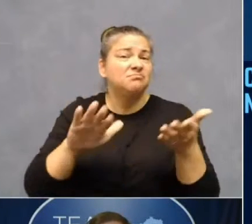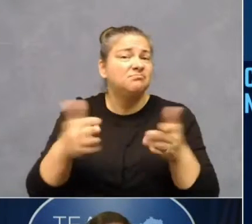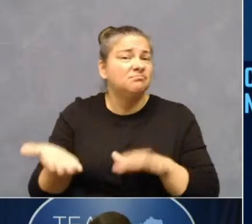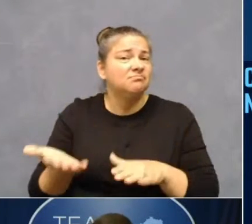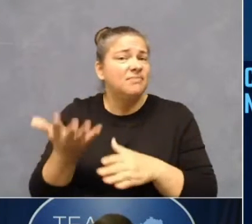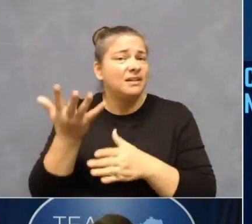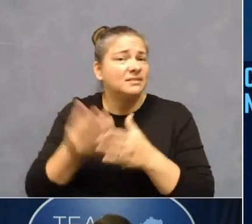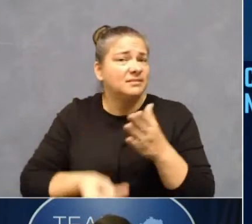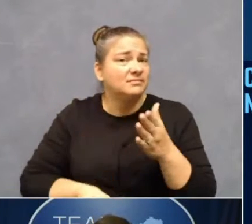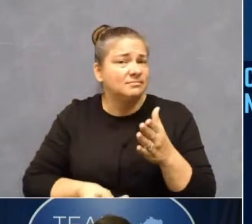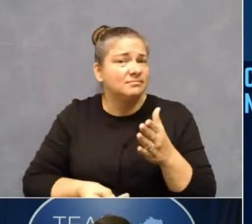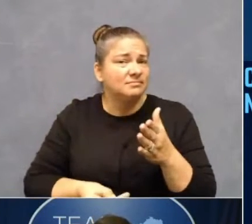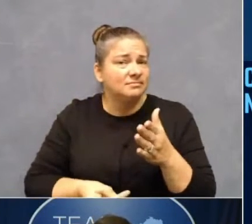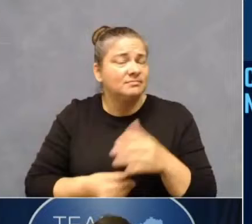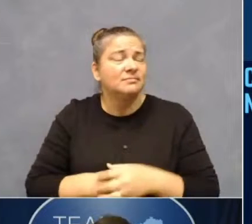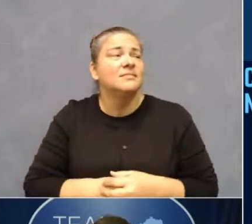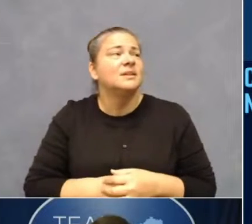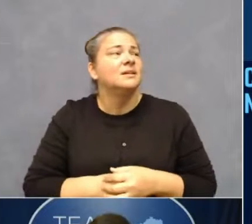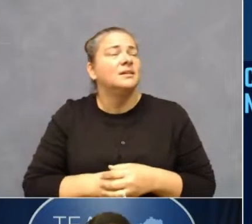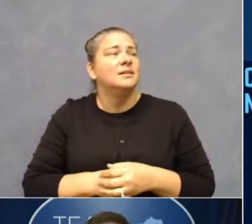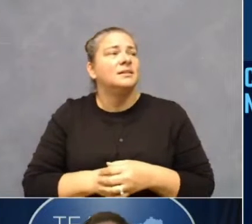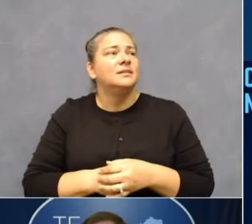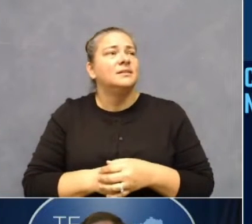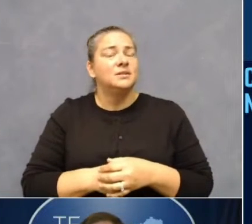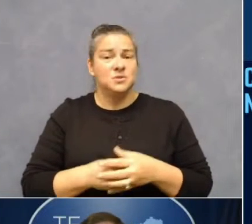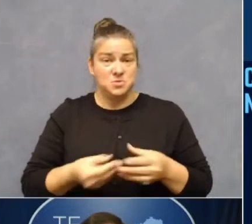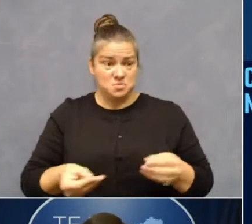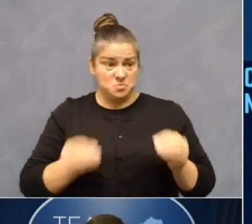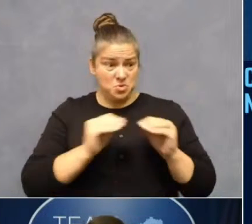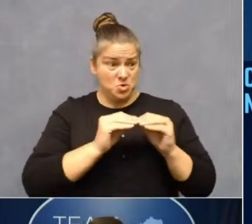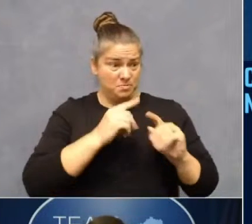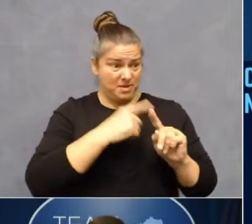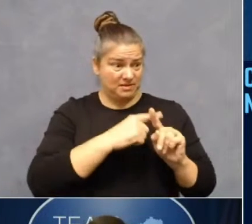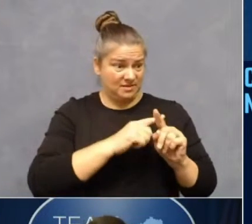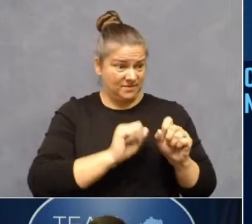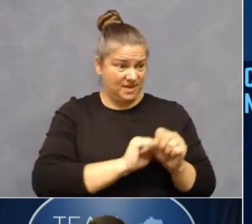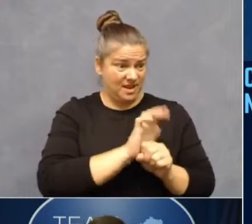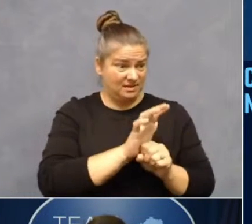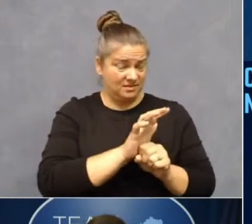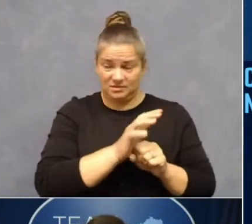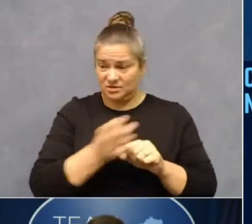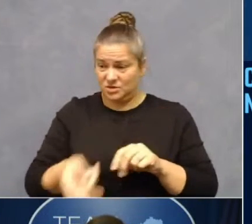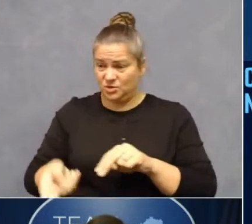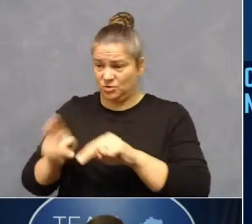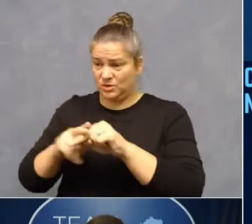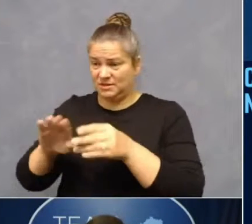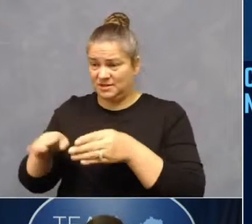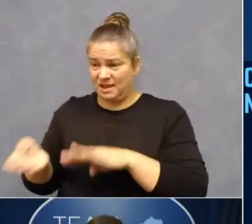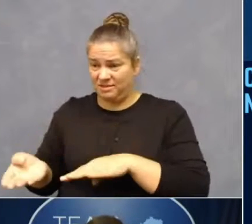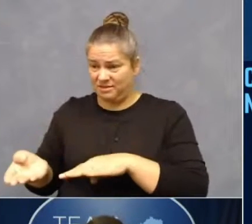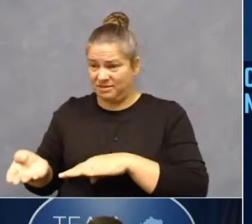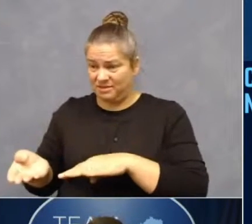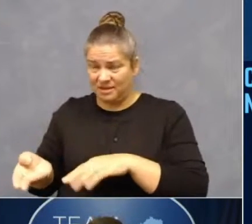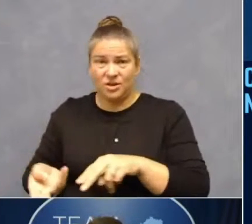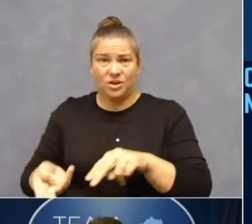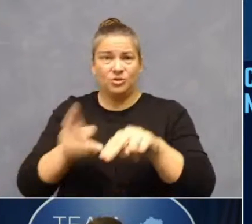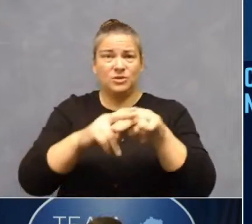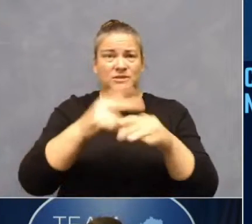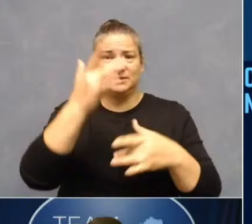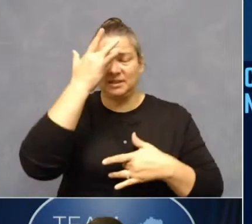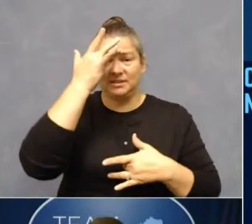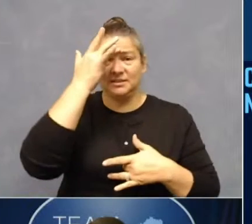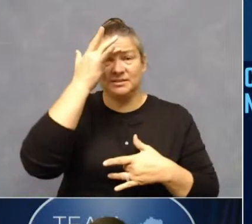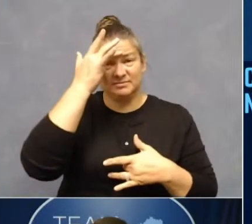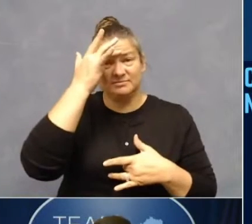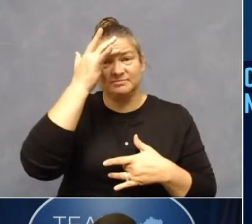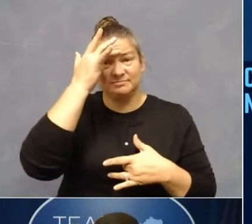more overall cases, the more people we lose, and the more people who get very sick.